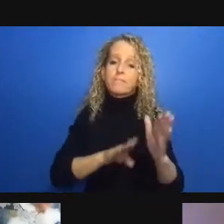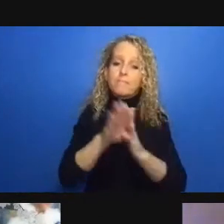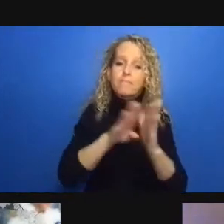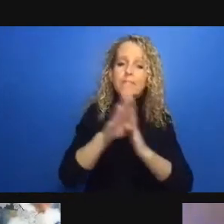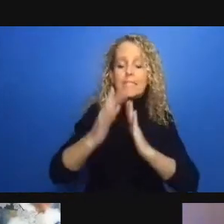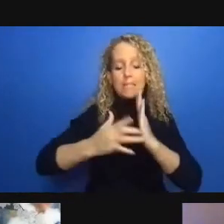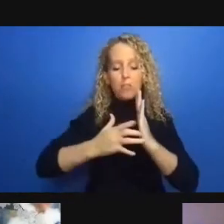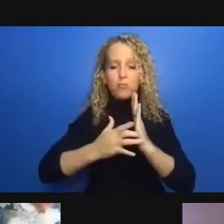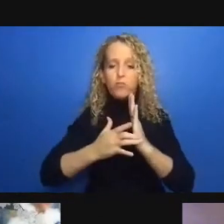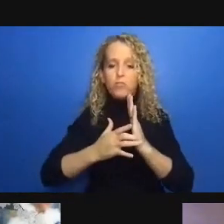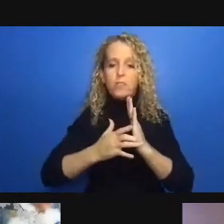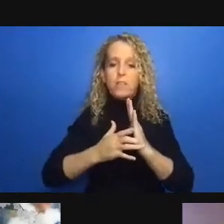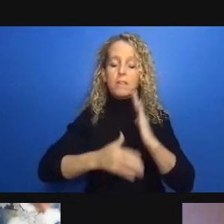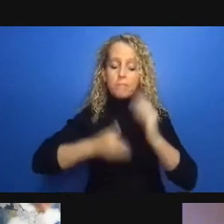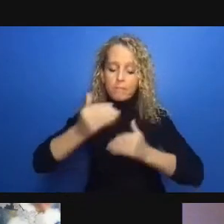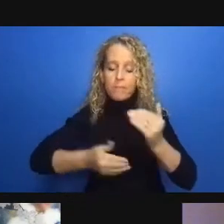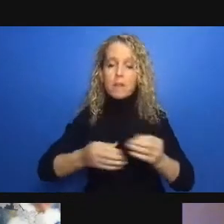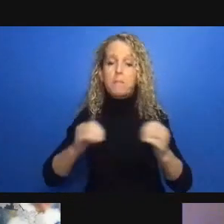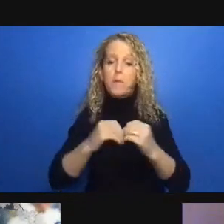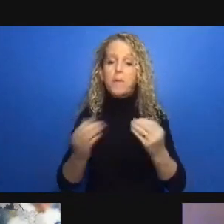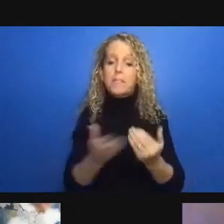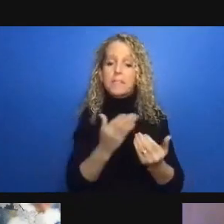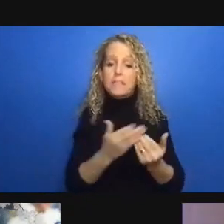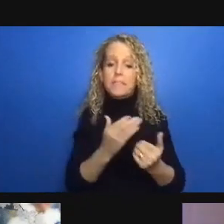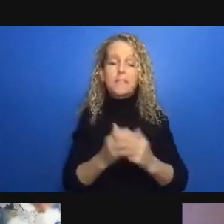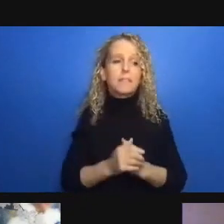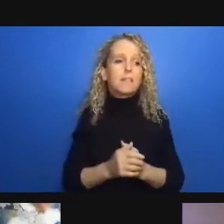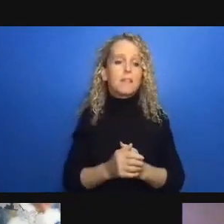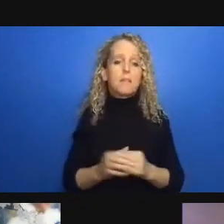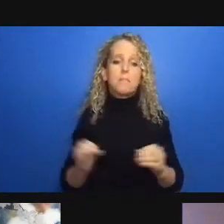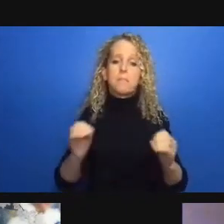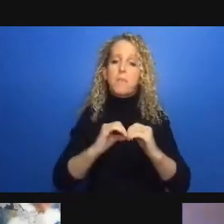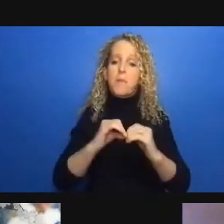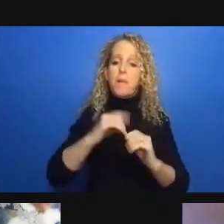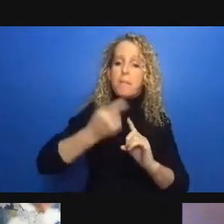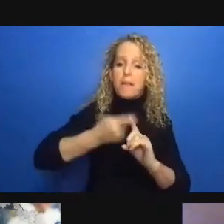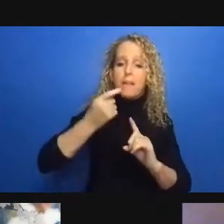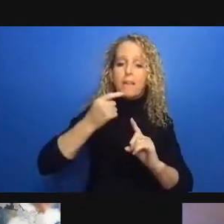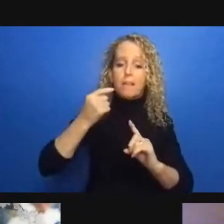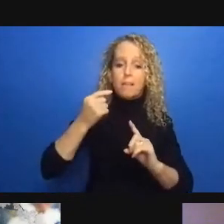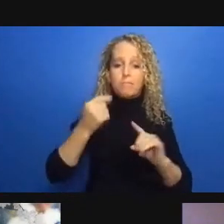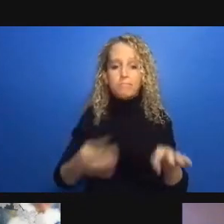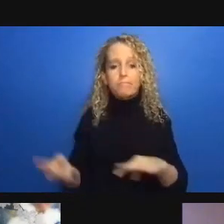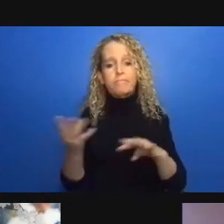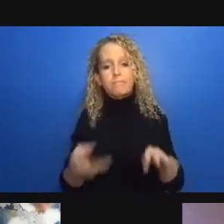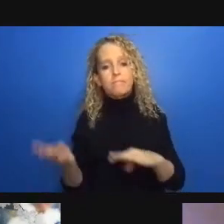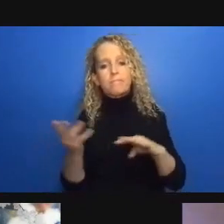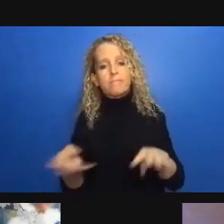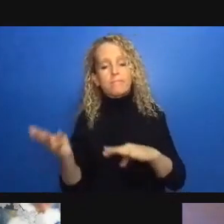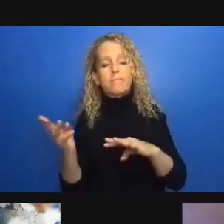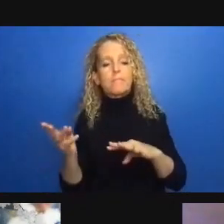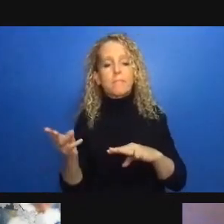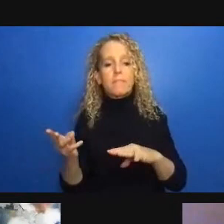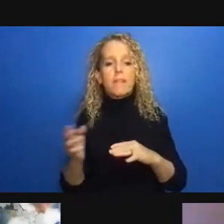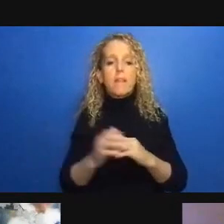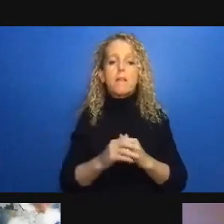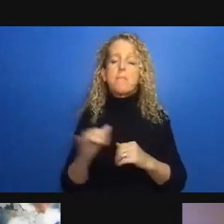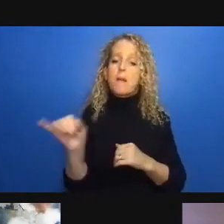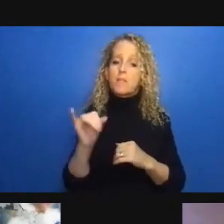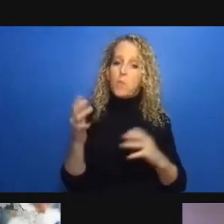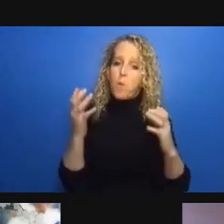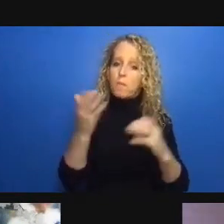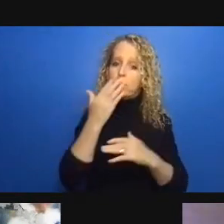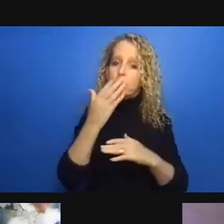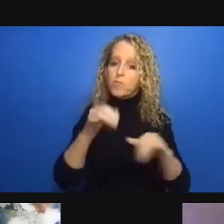simpler, automated, and but yet meet the standards so that we sell across